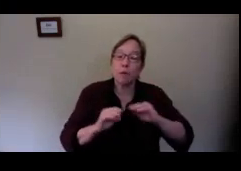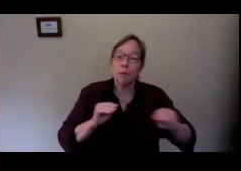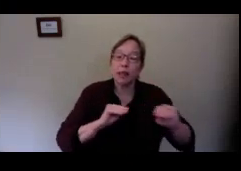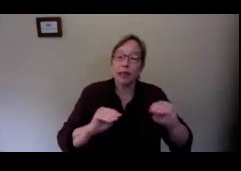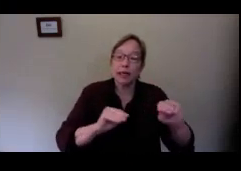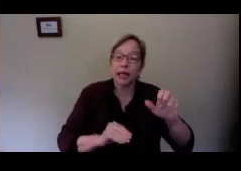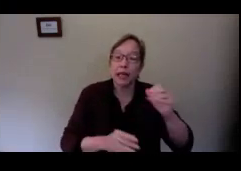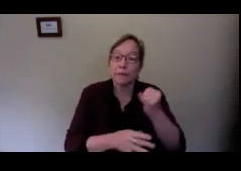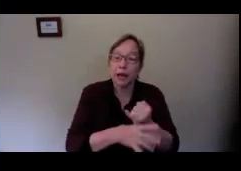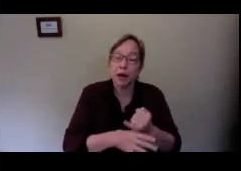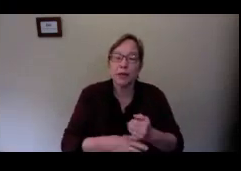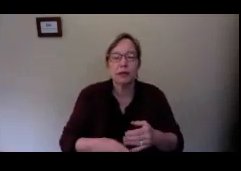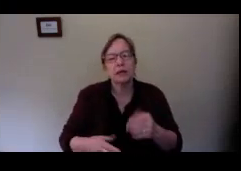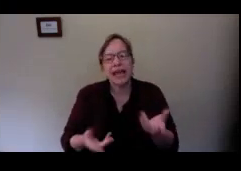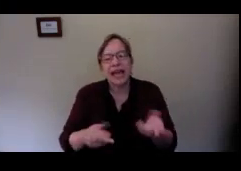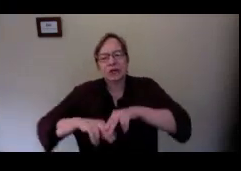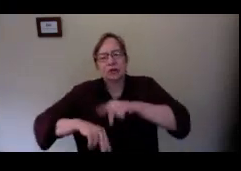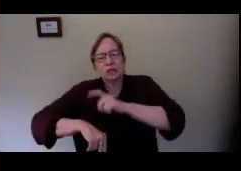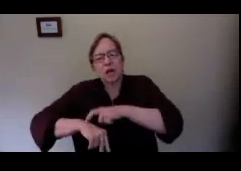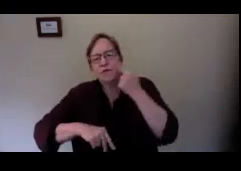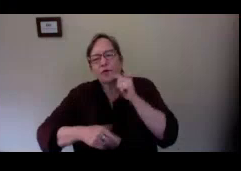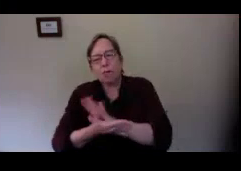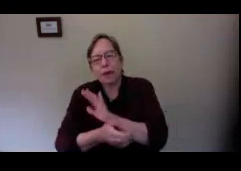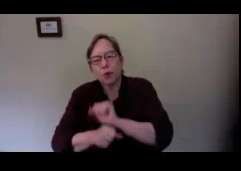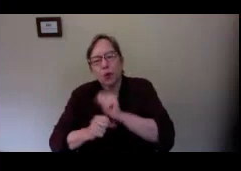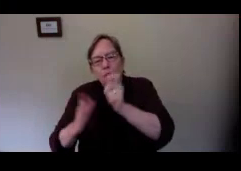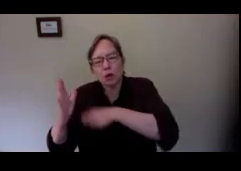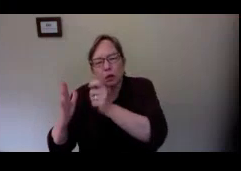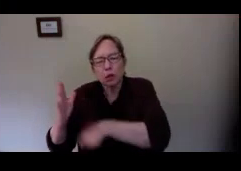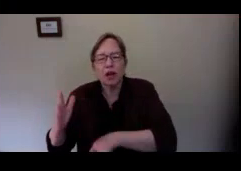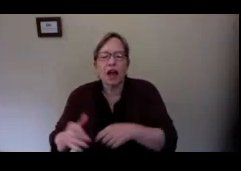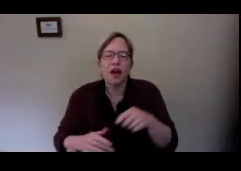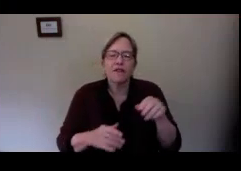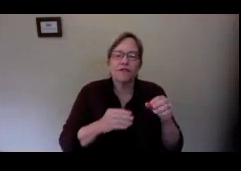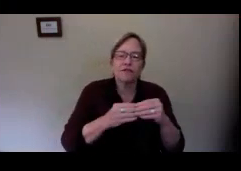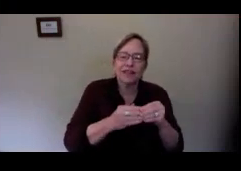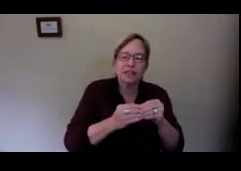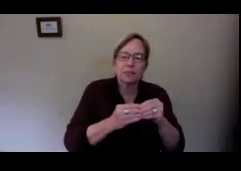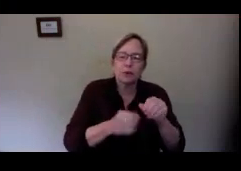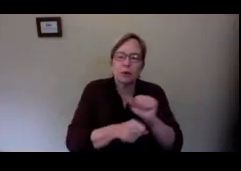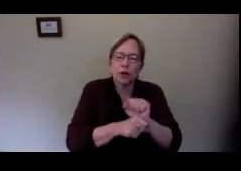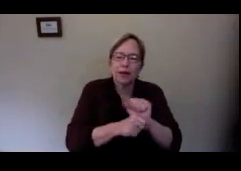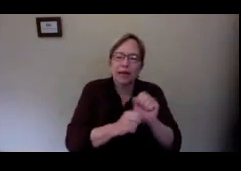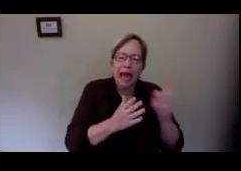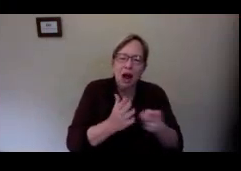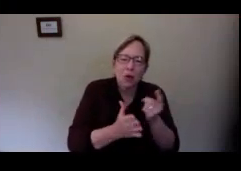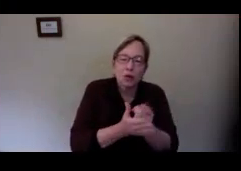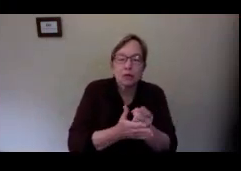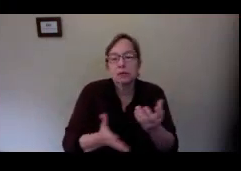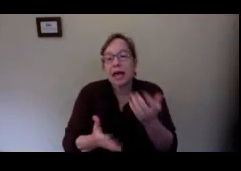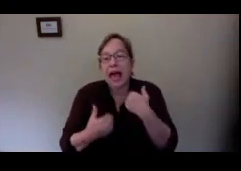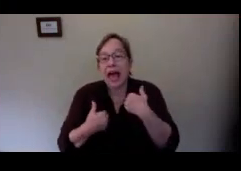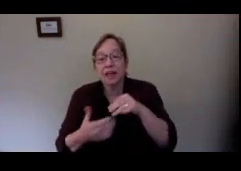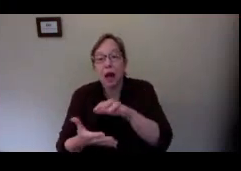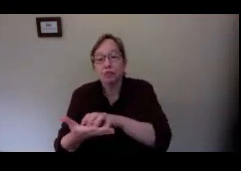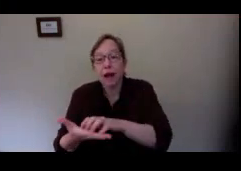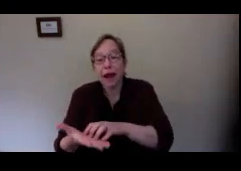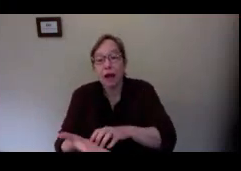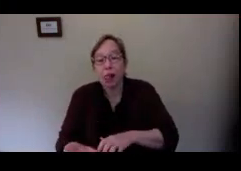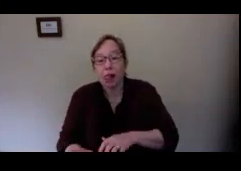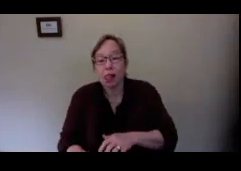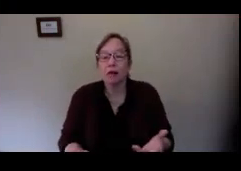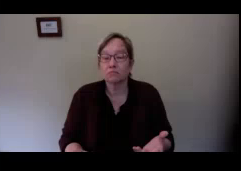complete paperwork, flexible working hours, moving to a lower floor, something in Braille. Oh,